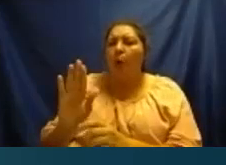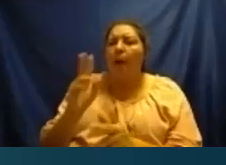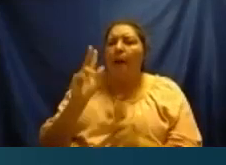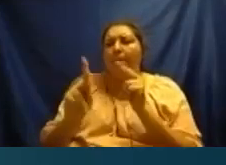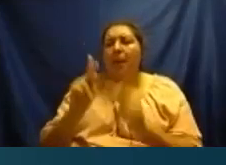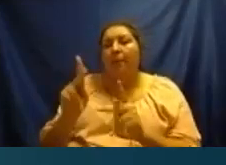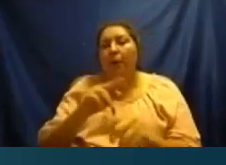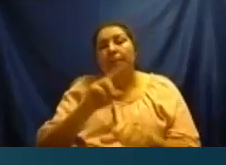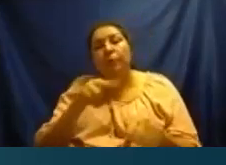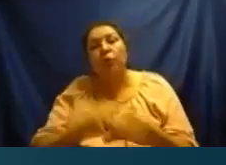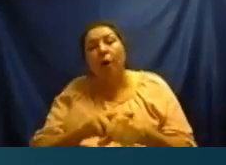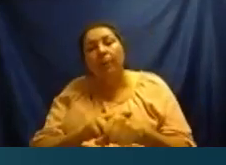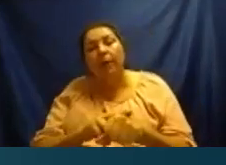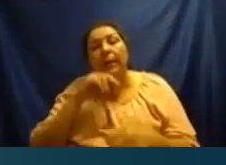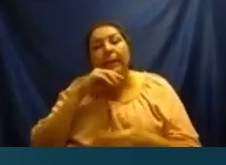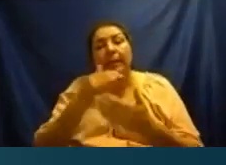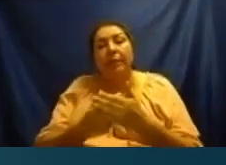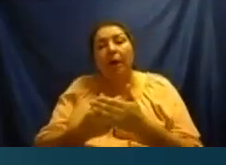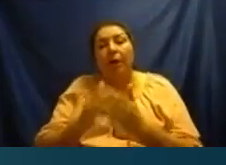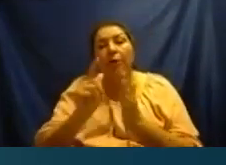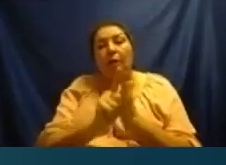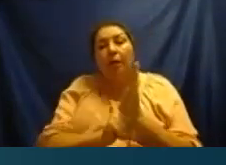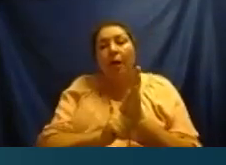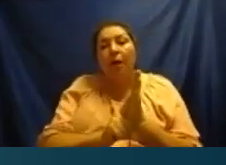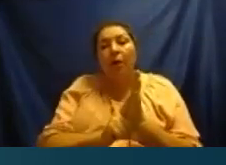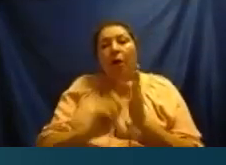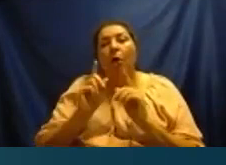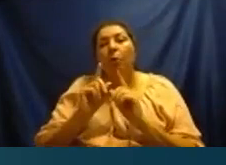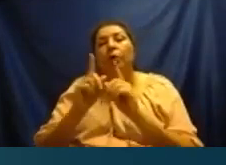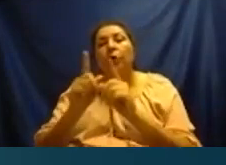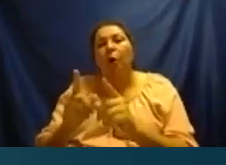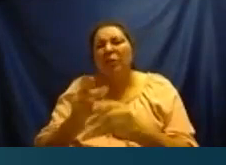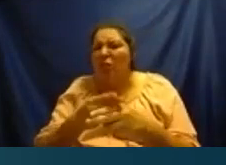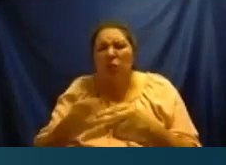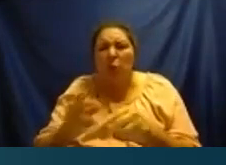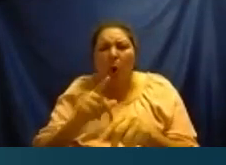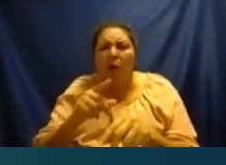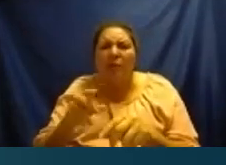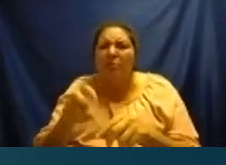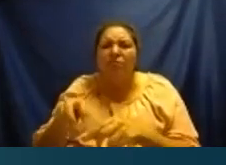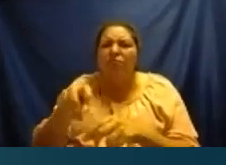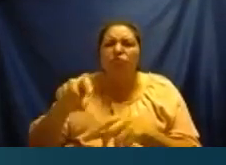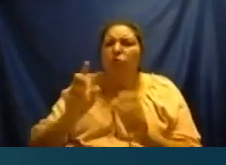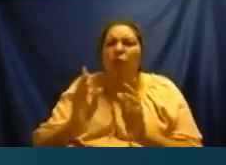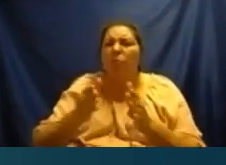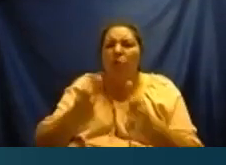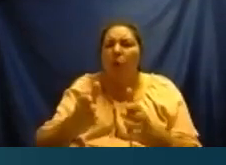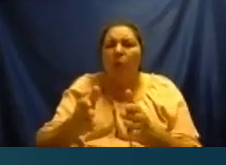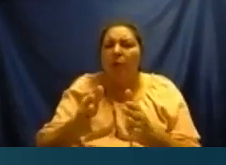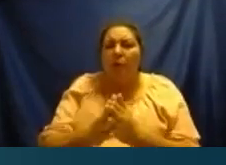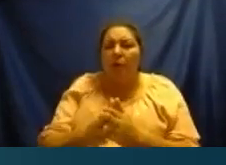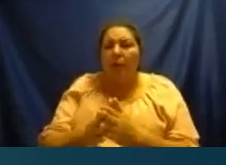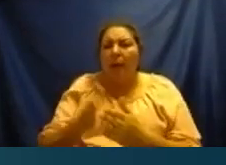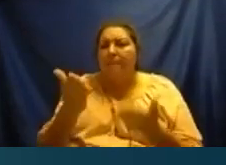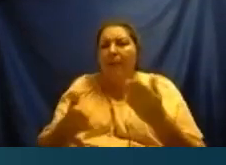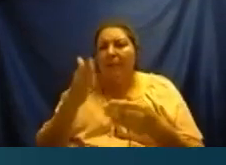Normally, the daughters-in-laws would go only a short distance with her, perhaps just to the edge of the territory